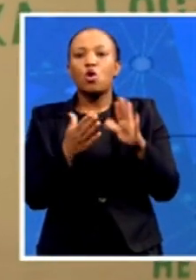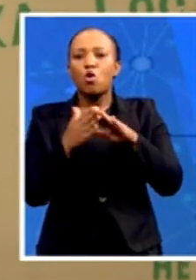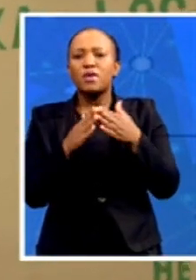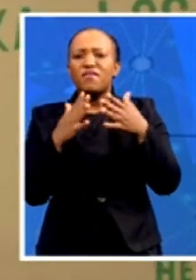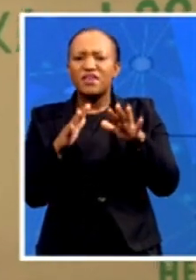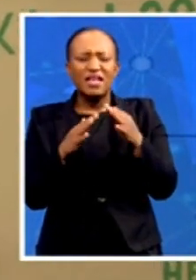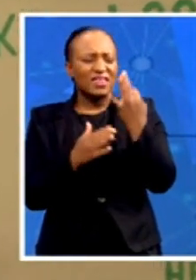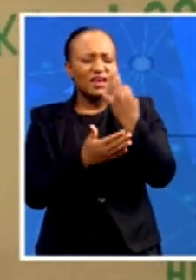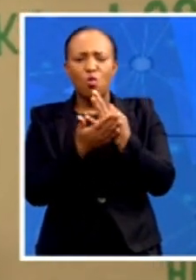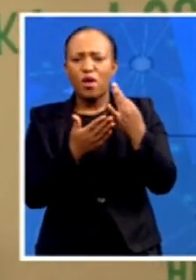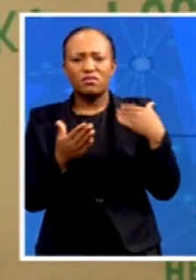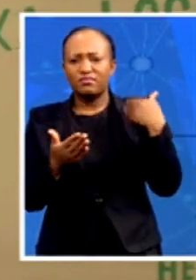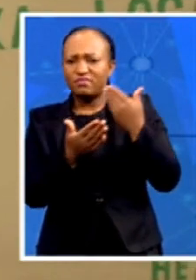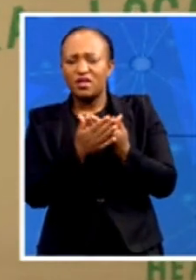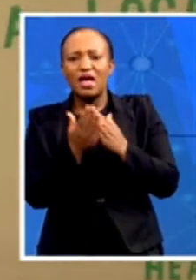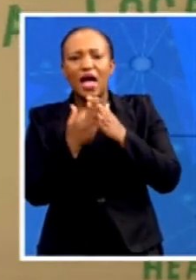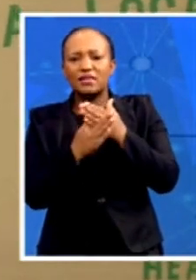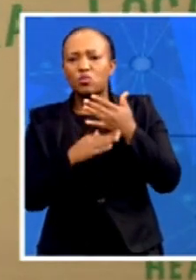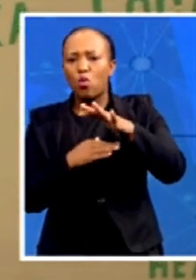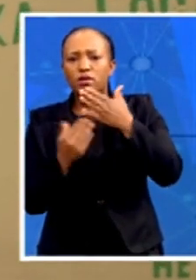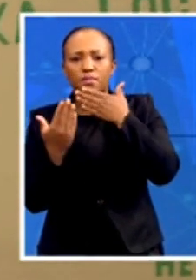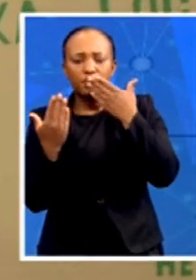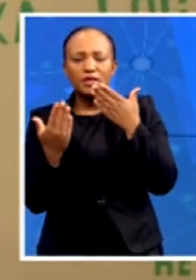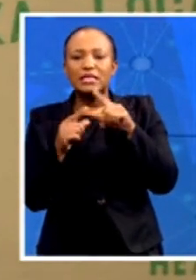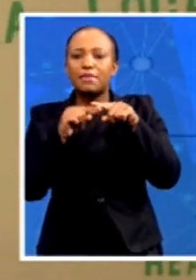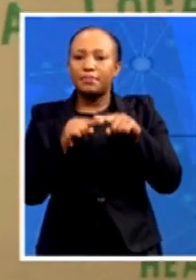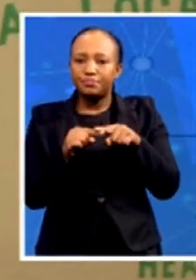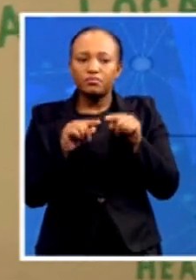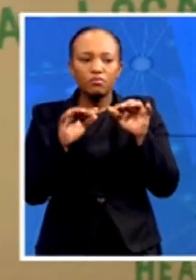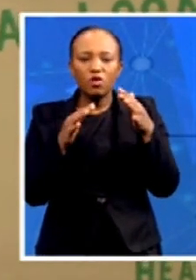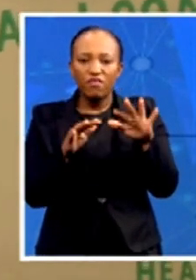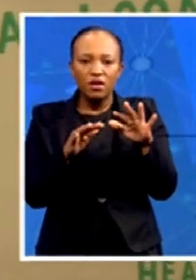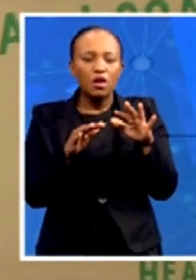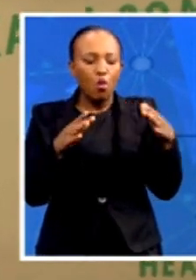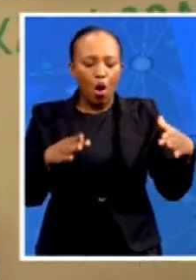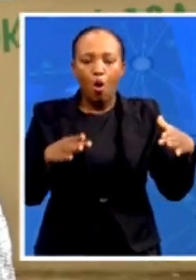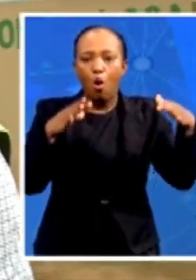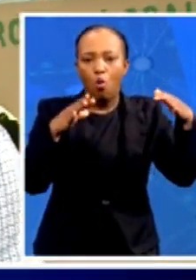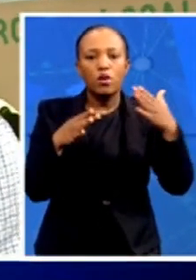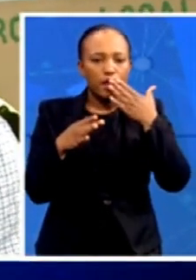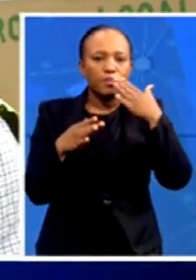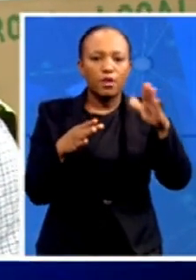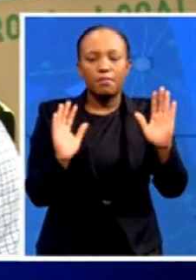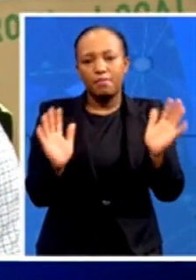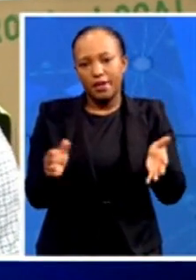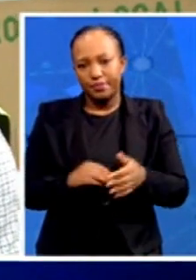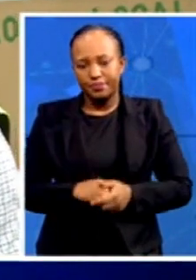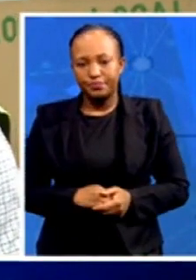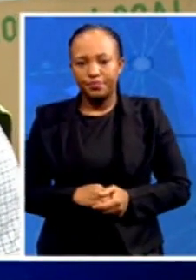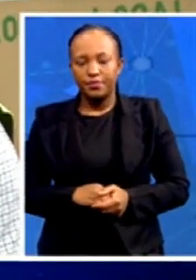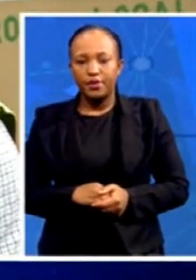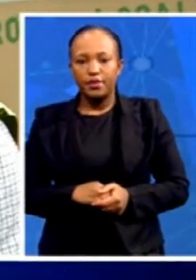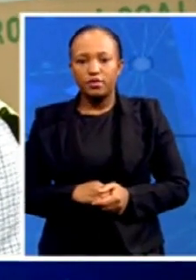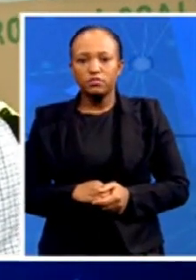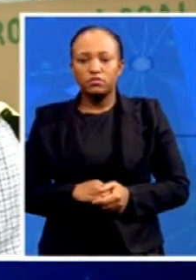water, depending on good Samaritans that have bought boreholes. And with that, it's back to studio. All right, Ofentse, thank you so much for joining